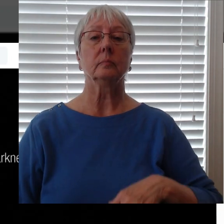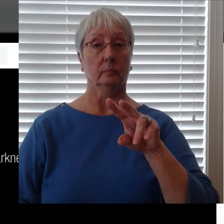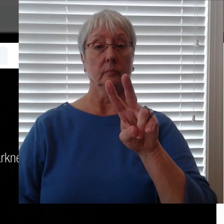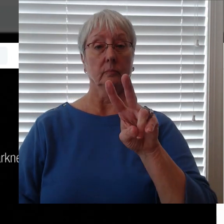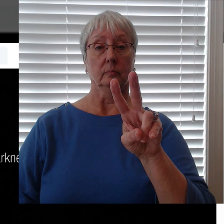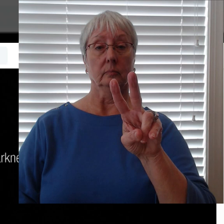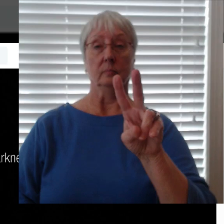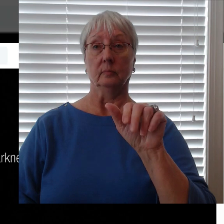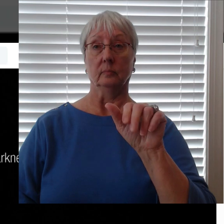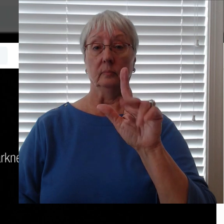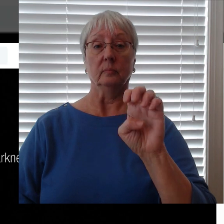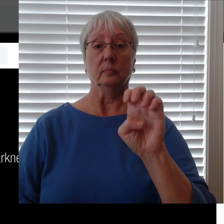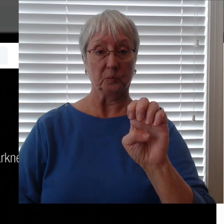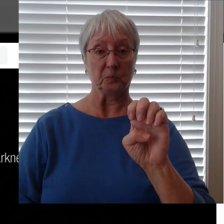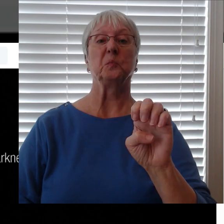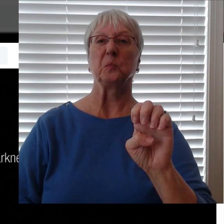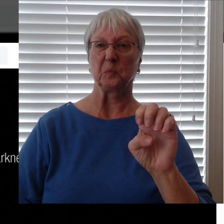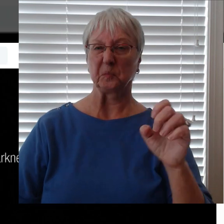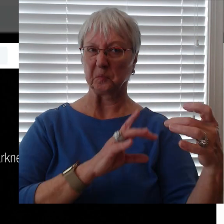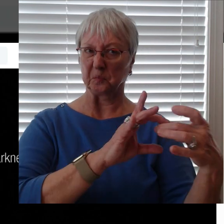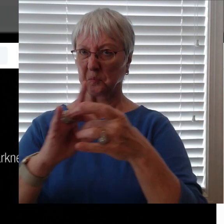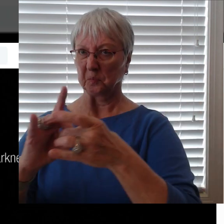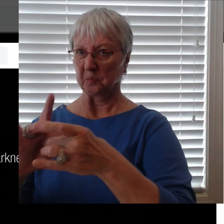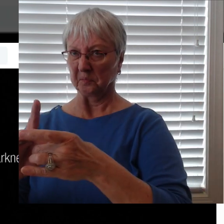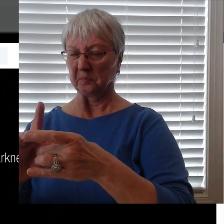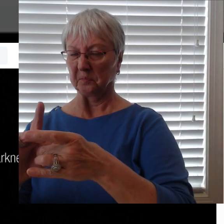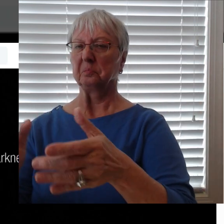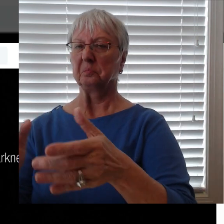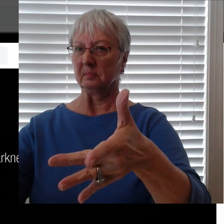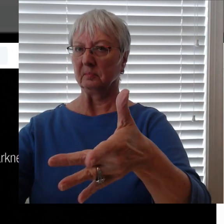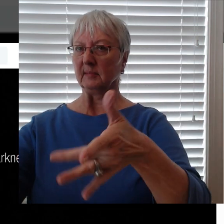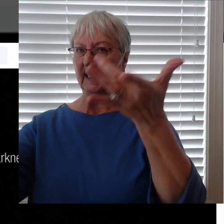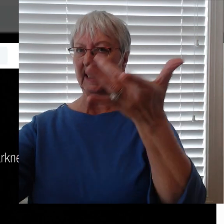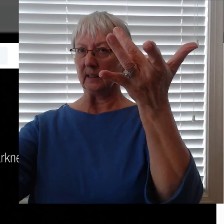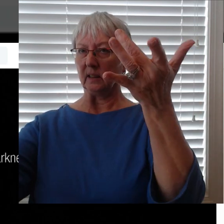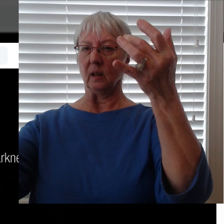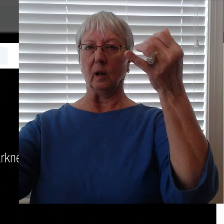or darkness of a color. We can easily understand